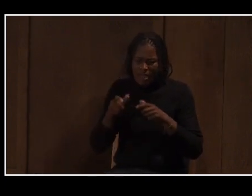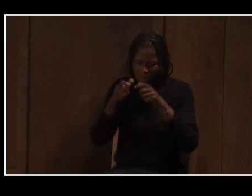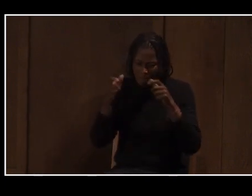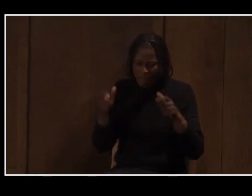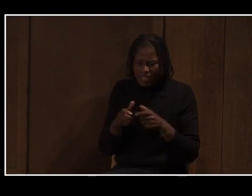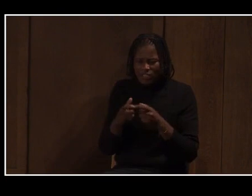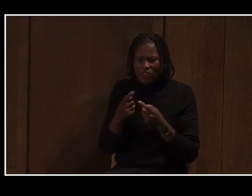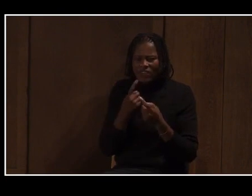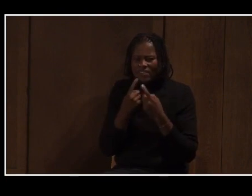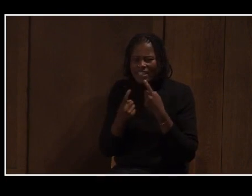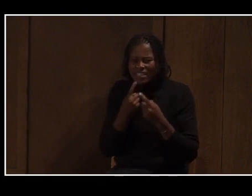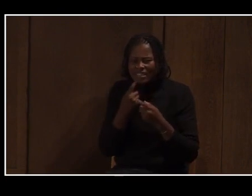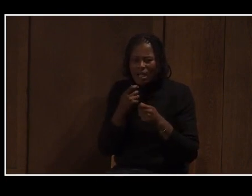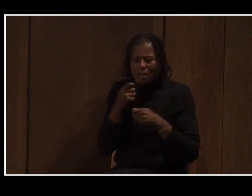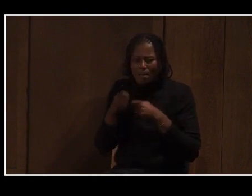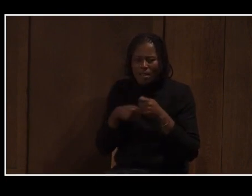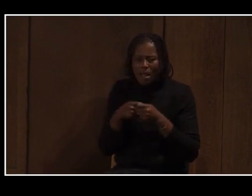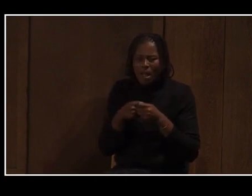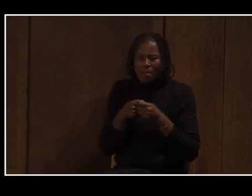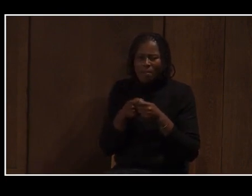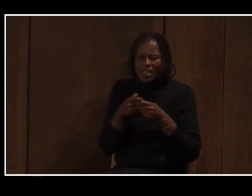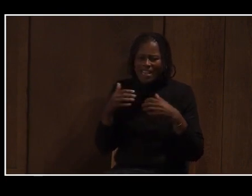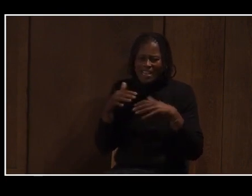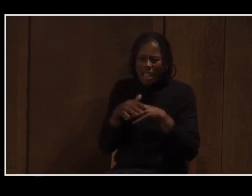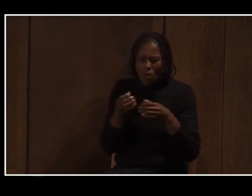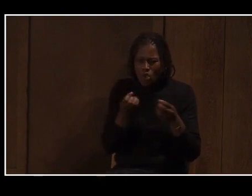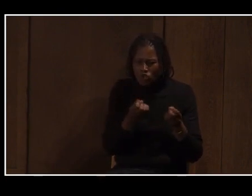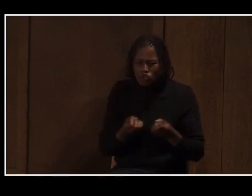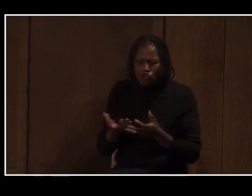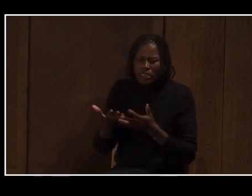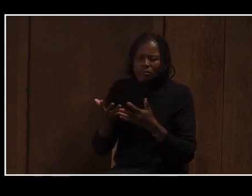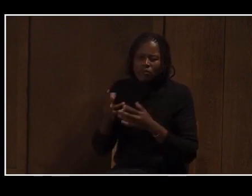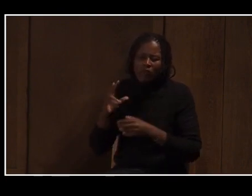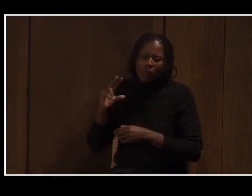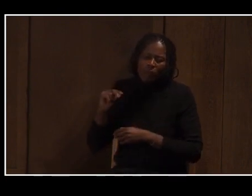network streams of blah, blah, blah.